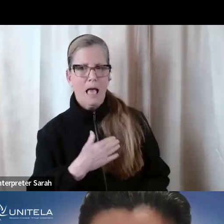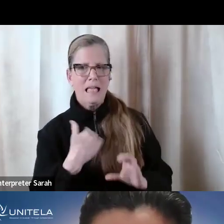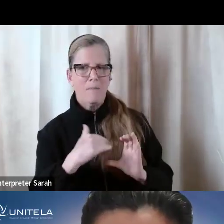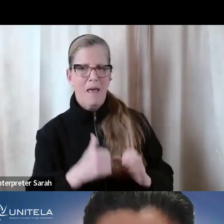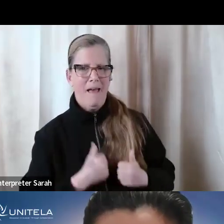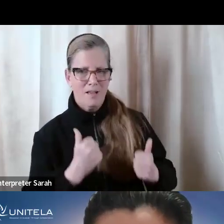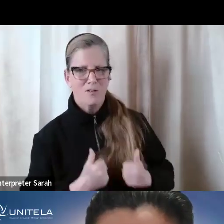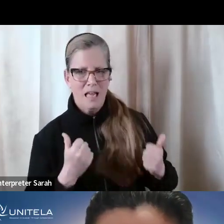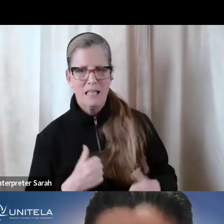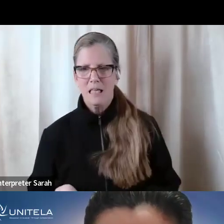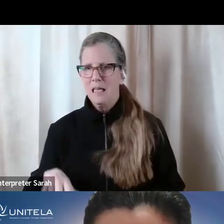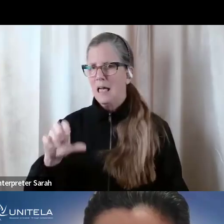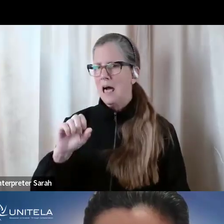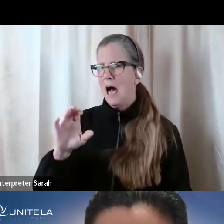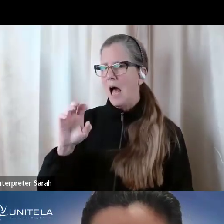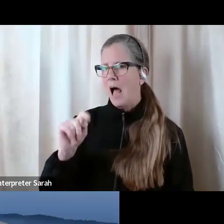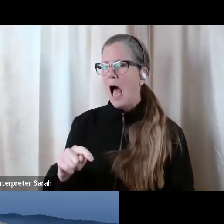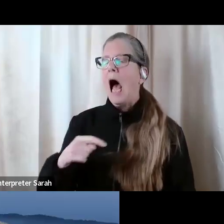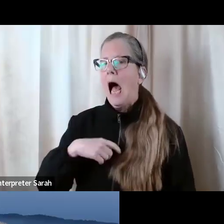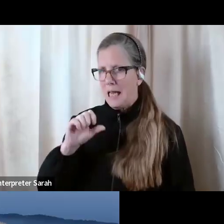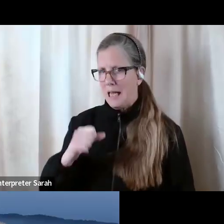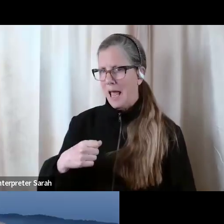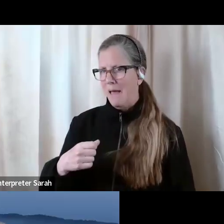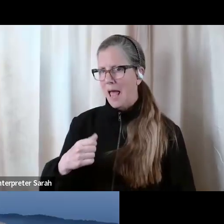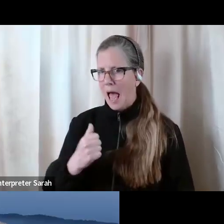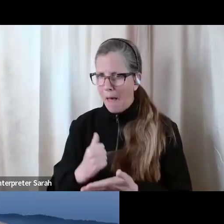Thank you. Happy to facilitate that connection. Thanks, Liliana.